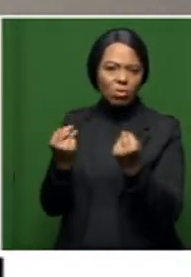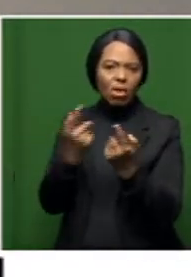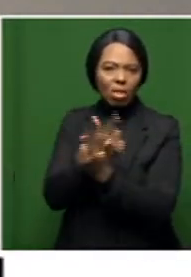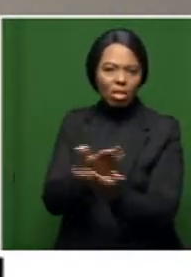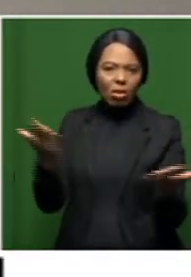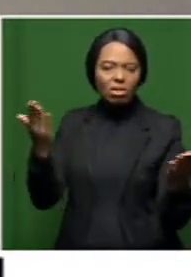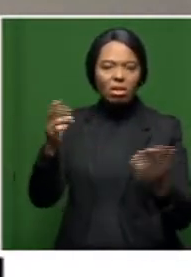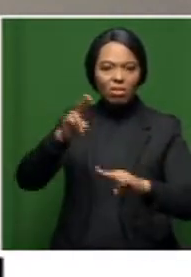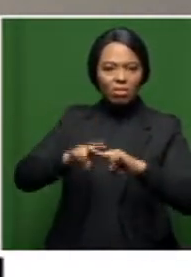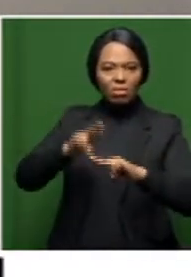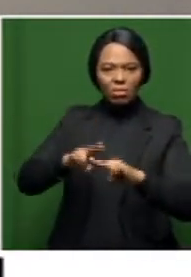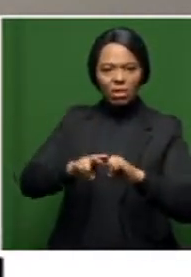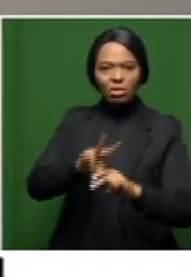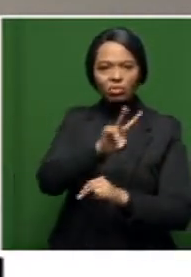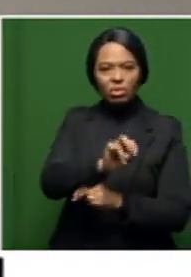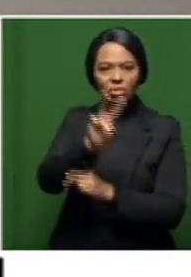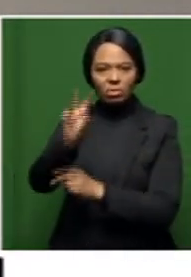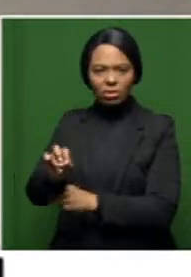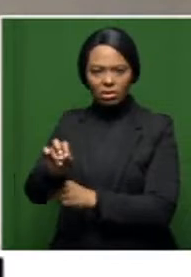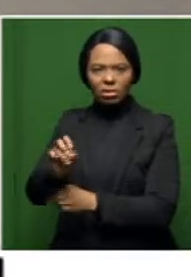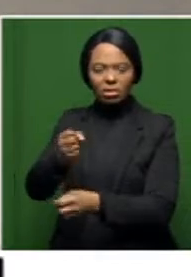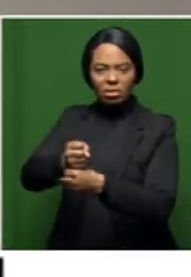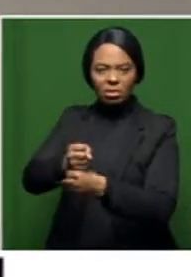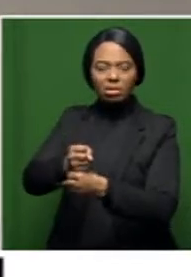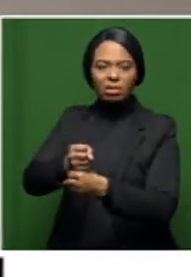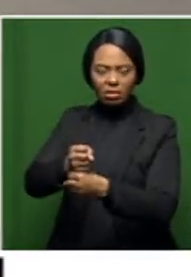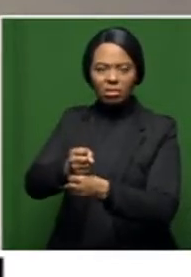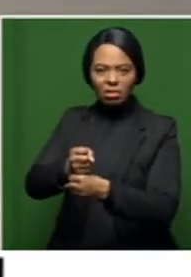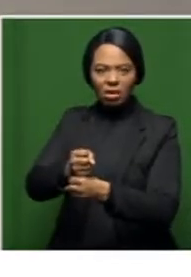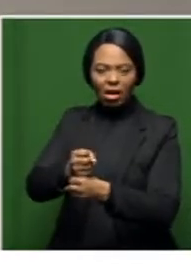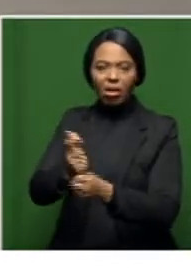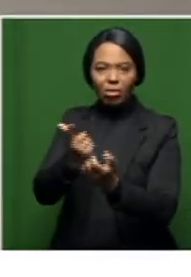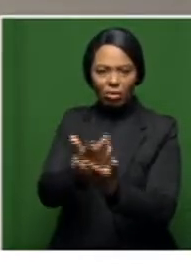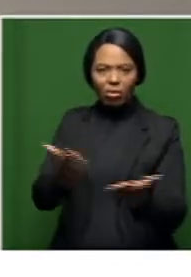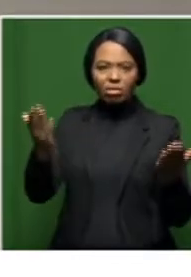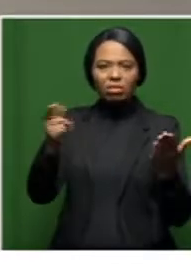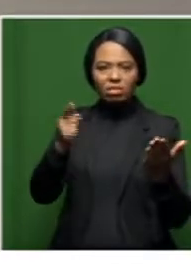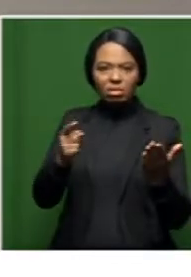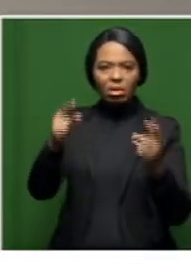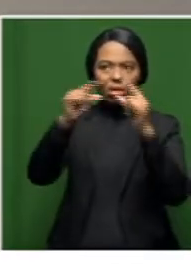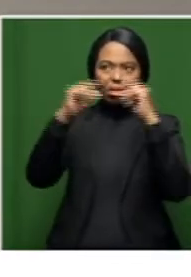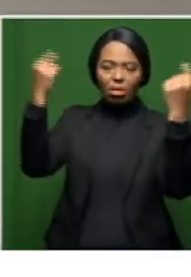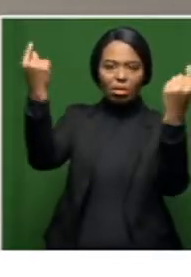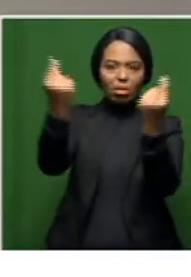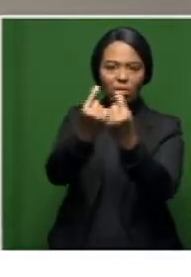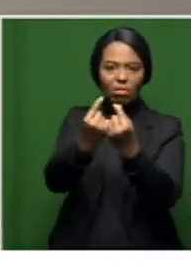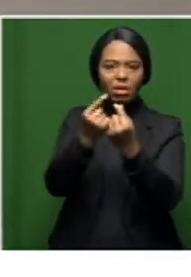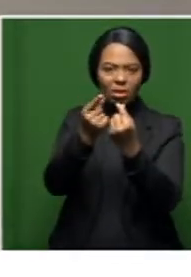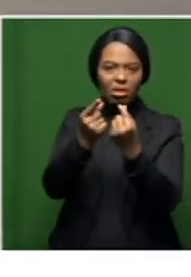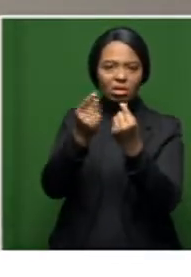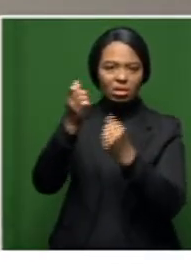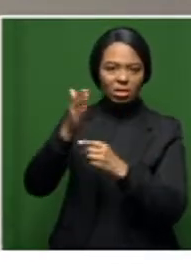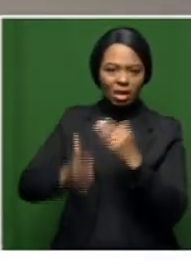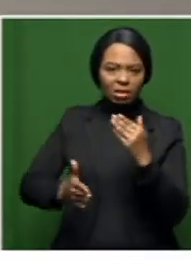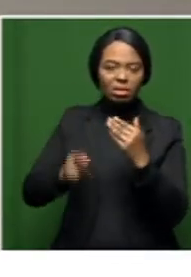February 2020, actually launched with a lecture on the Global South by a scholar called Arjun Apodura. What